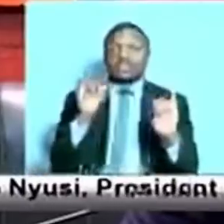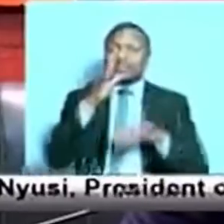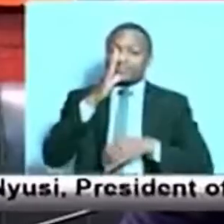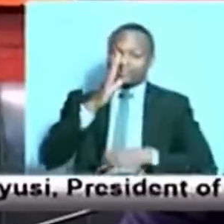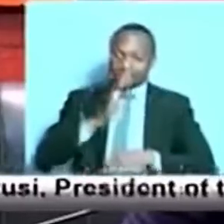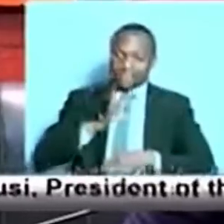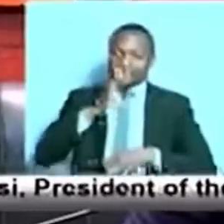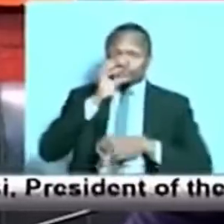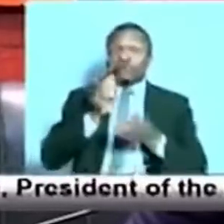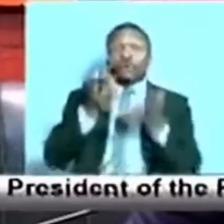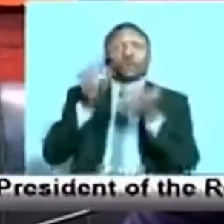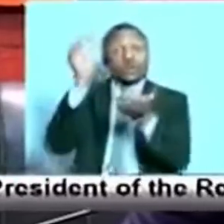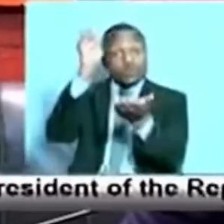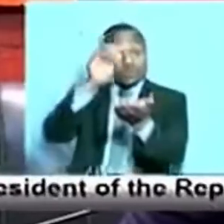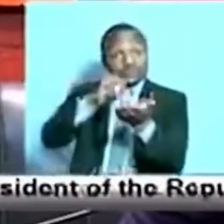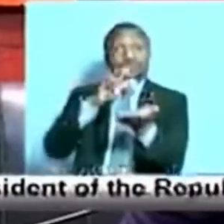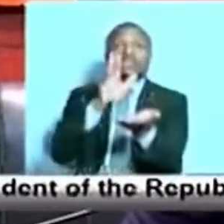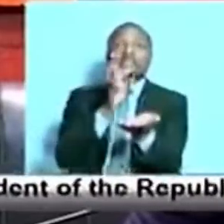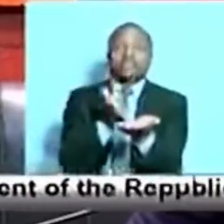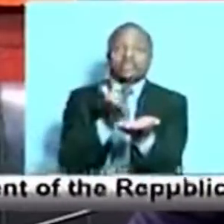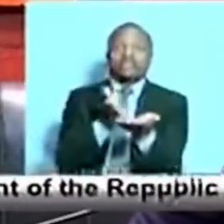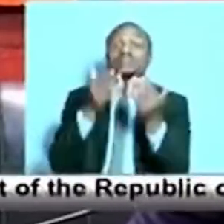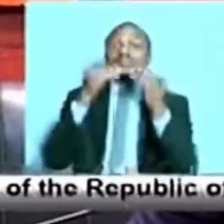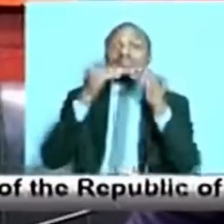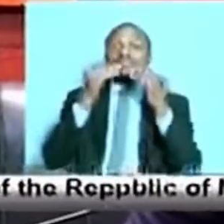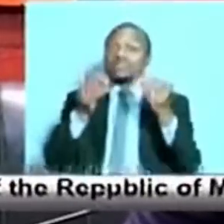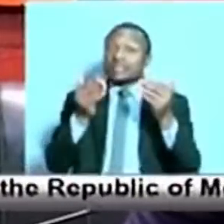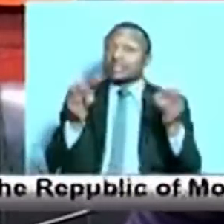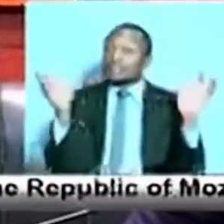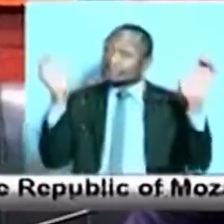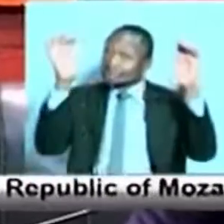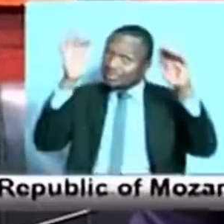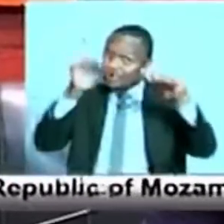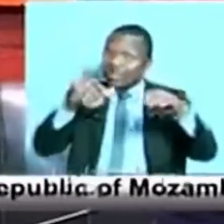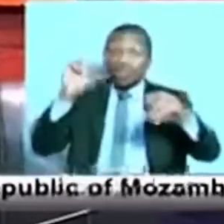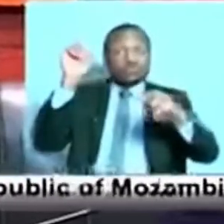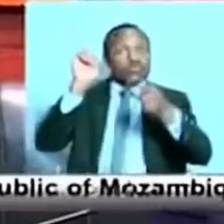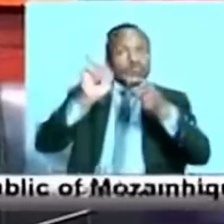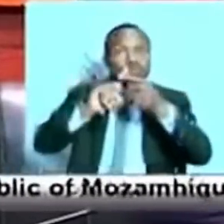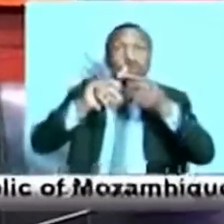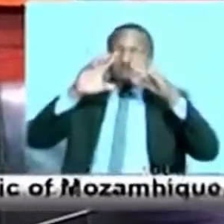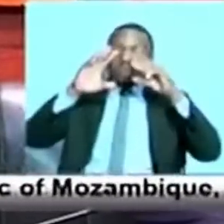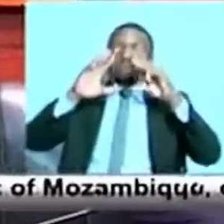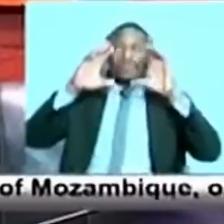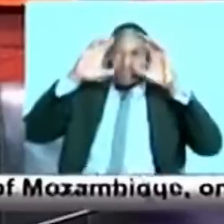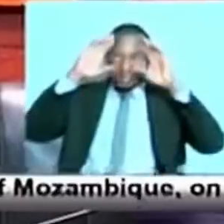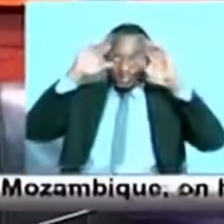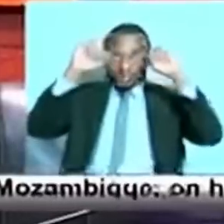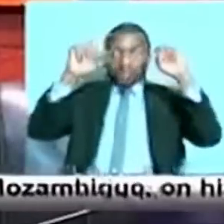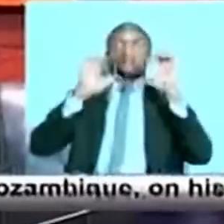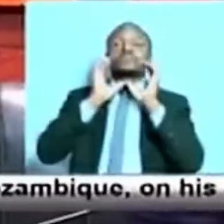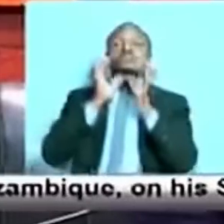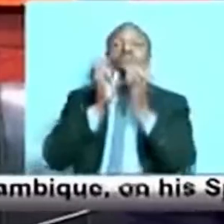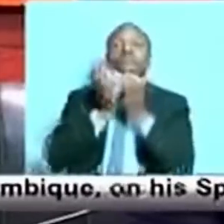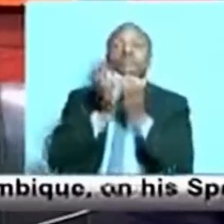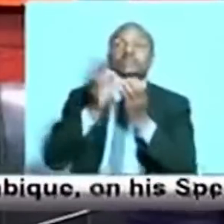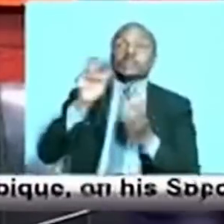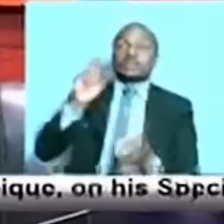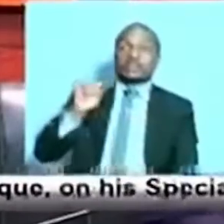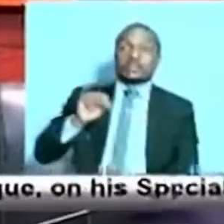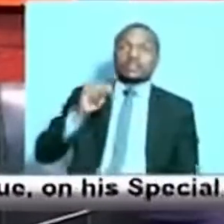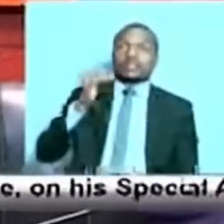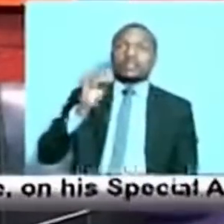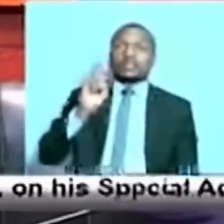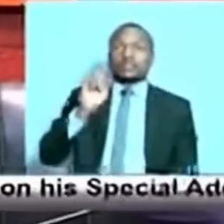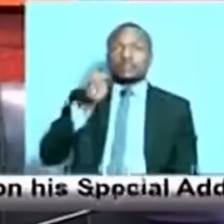to place on record the thanks of this Assembly to His Excellency, Mr. Felipe Jacinto Nyusi, President of